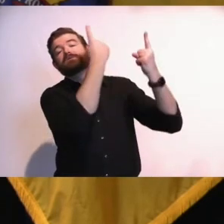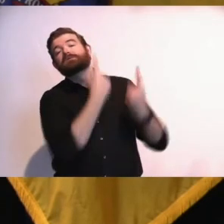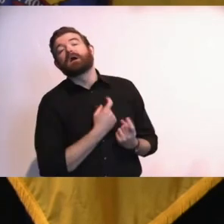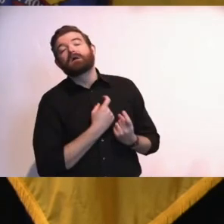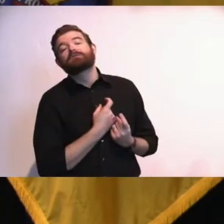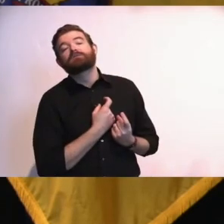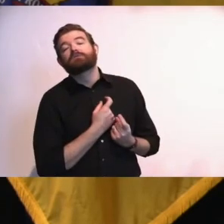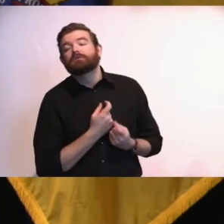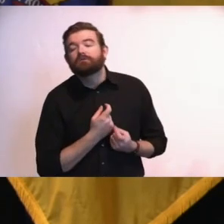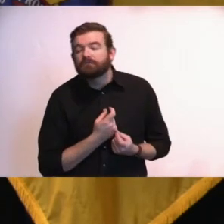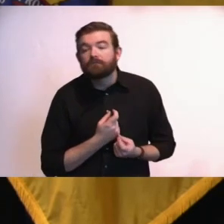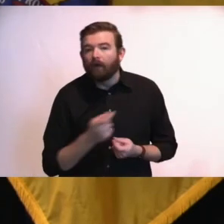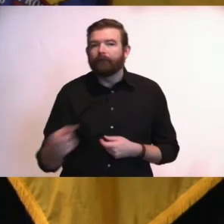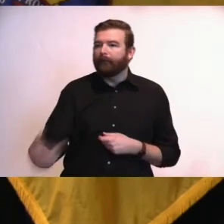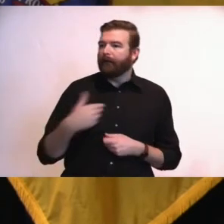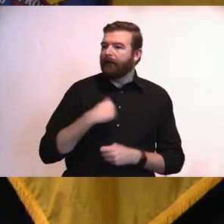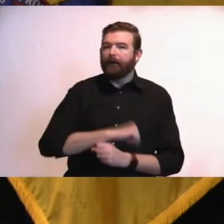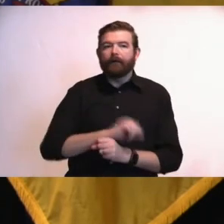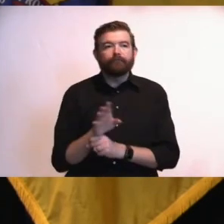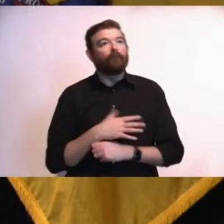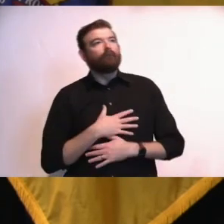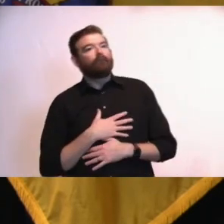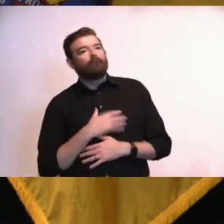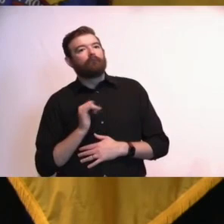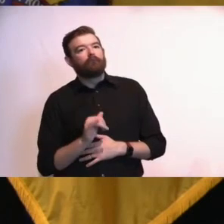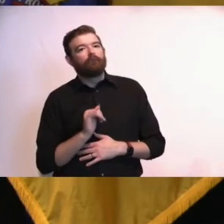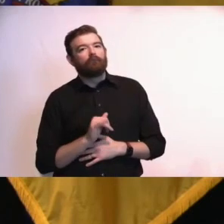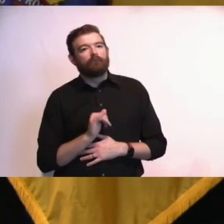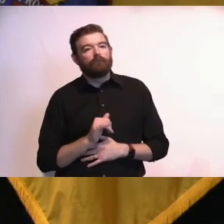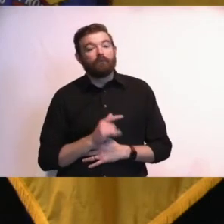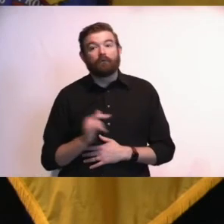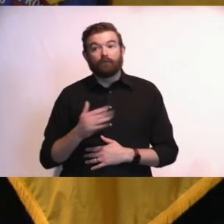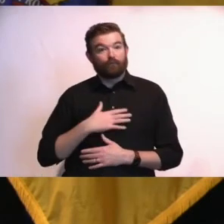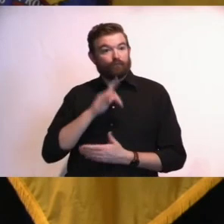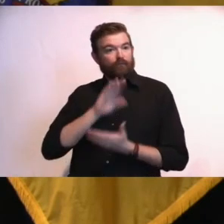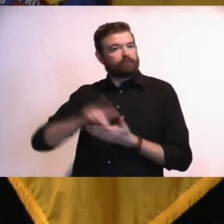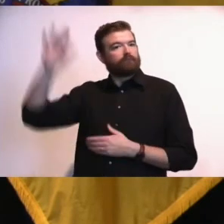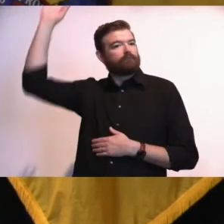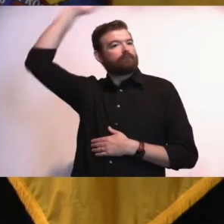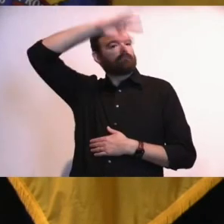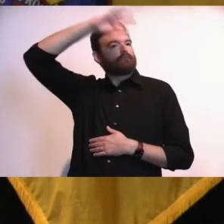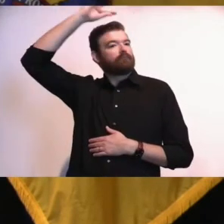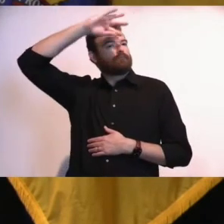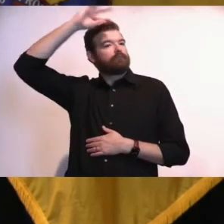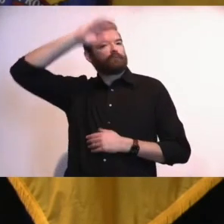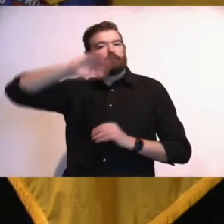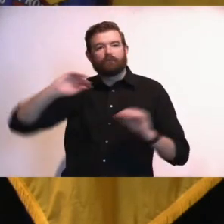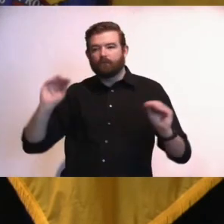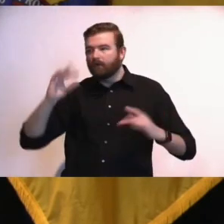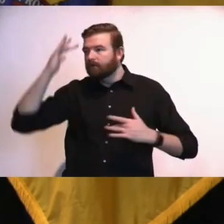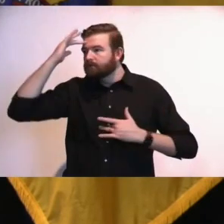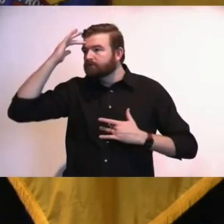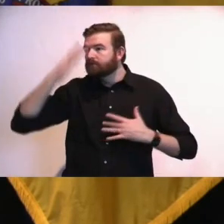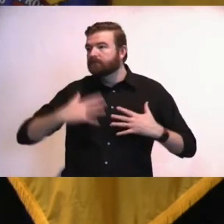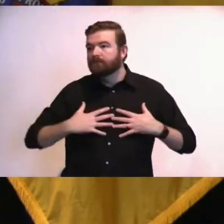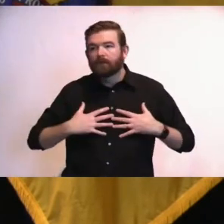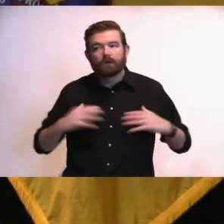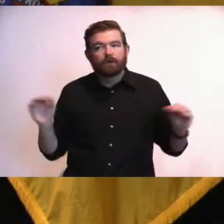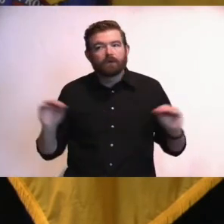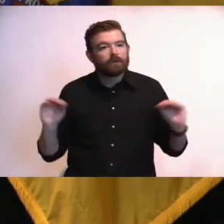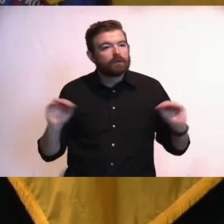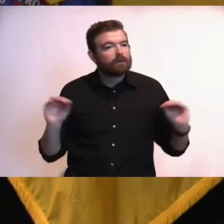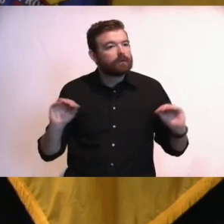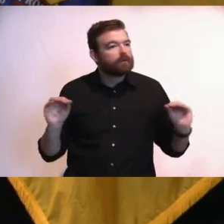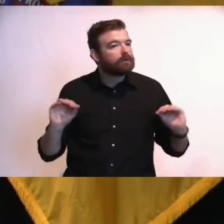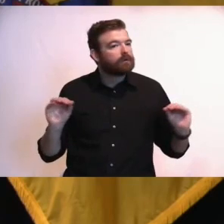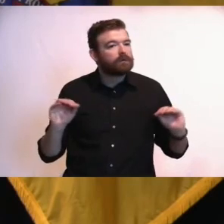know it. My wife didn't know it, and still she's now back in the game, but never had any symptoms. So there is a significant amount of that. But Judy,